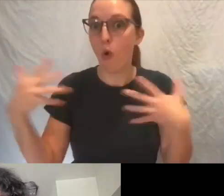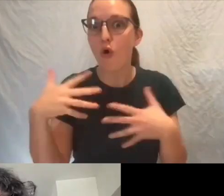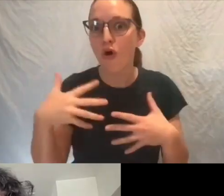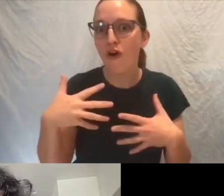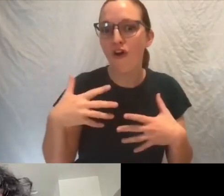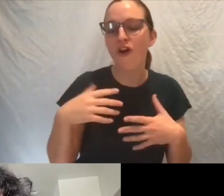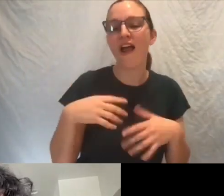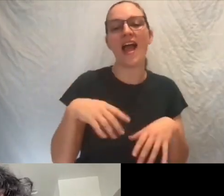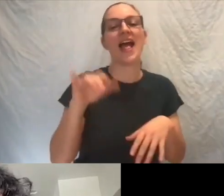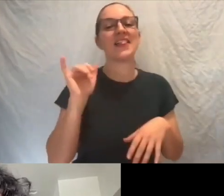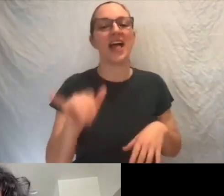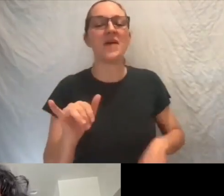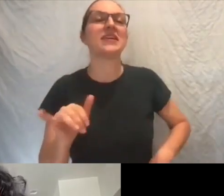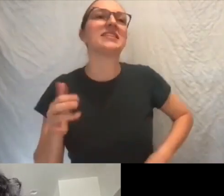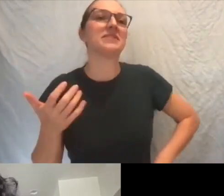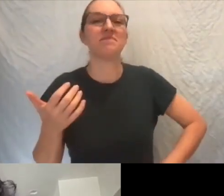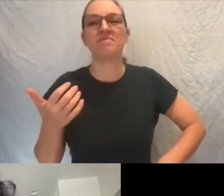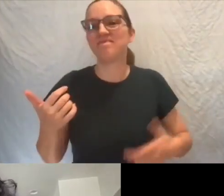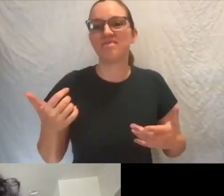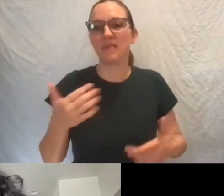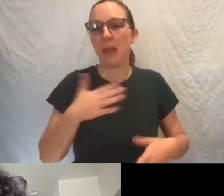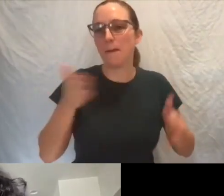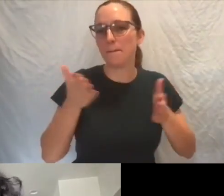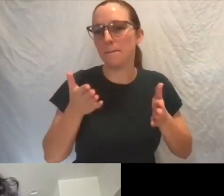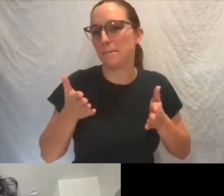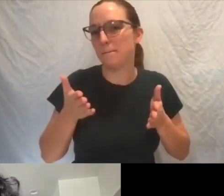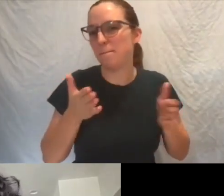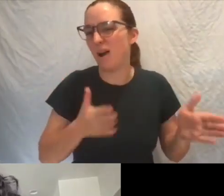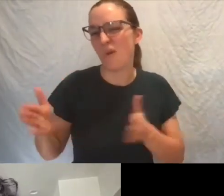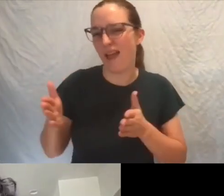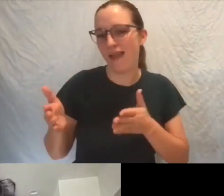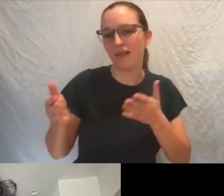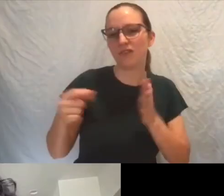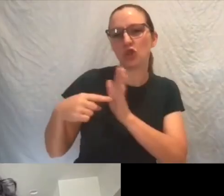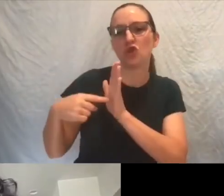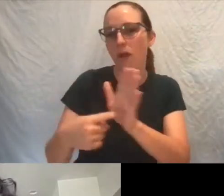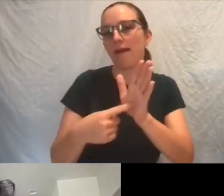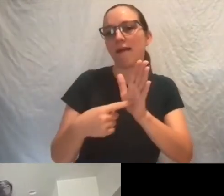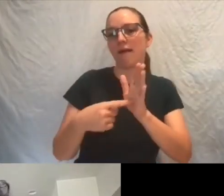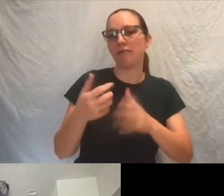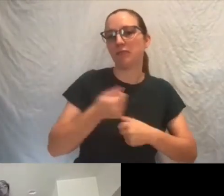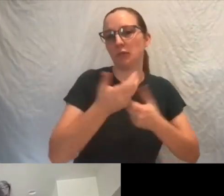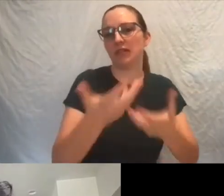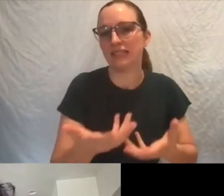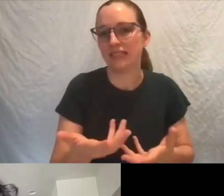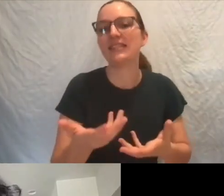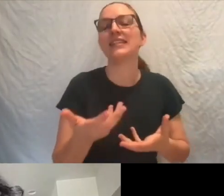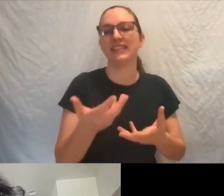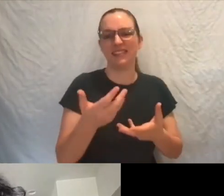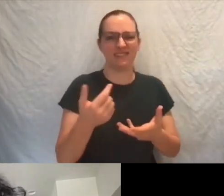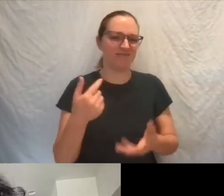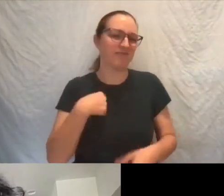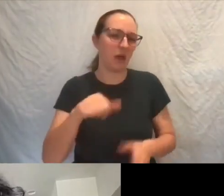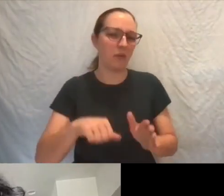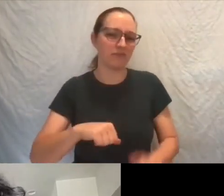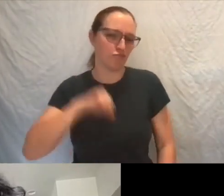one of my ways of expressing that and showing that. And it was something that I was really proud of. Right, right.